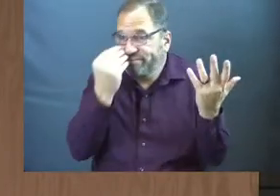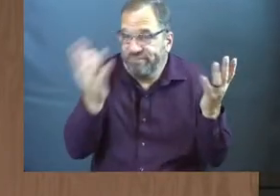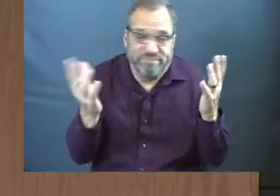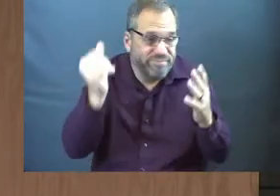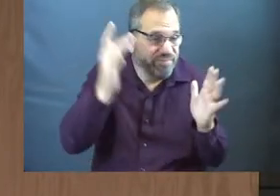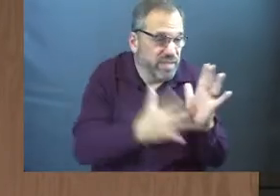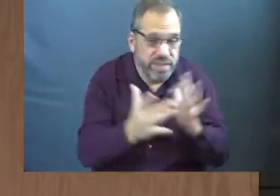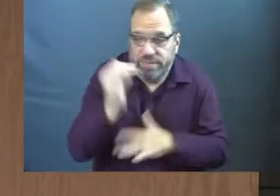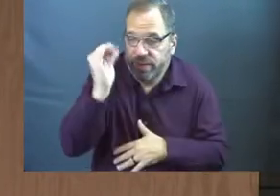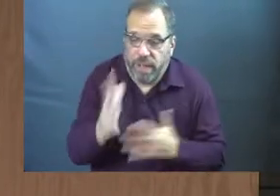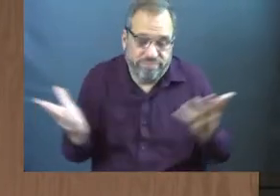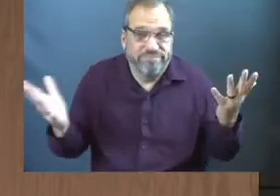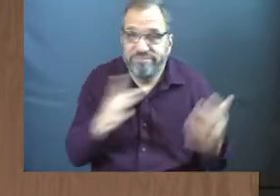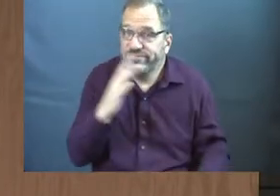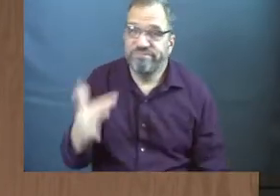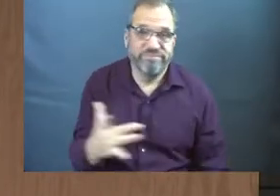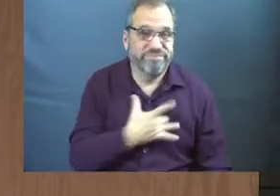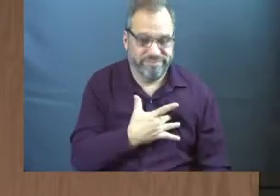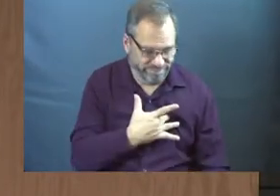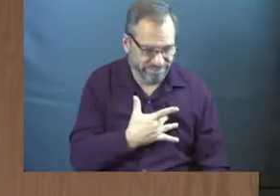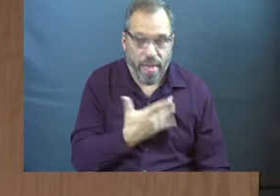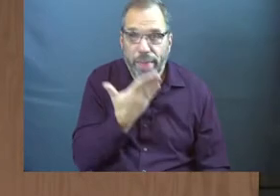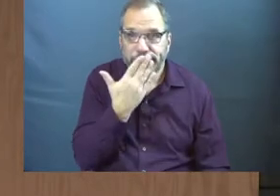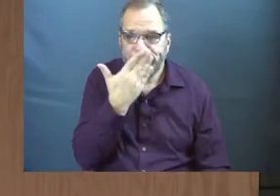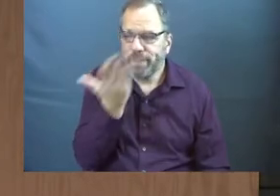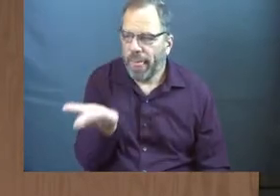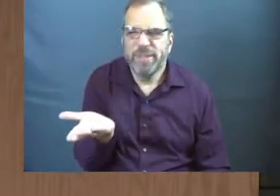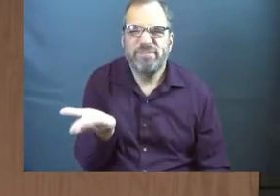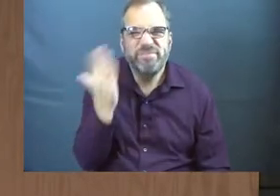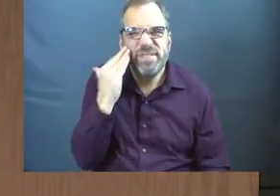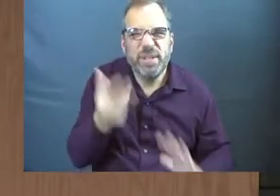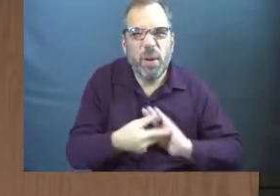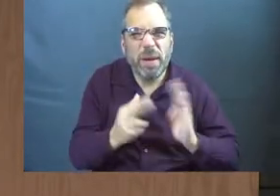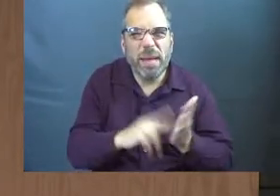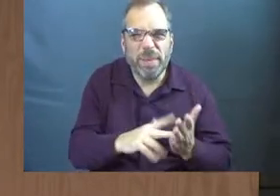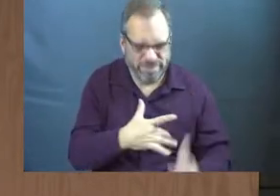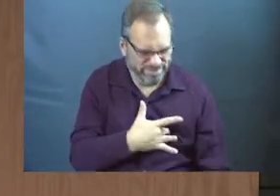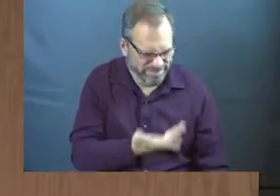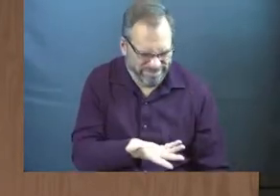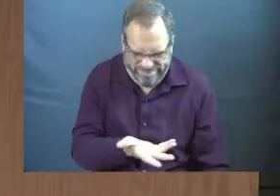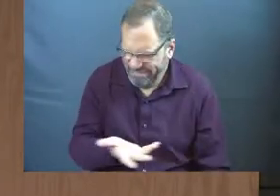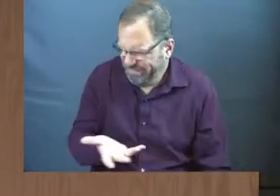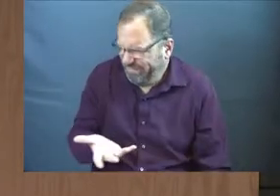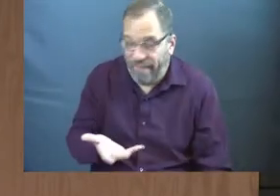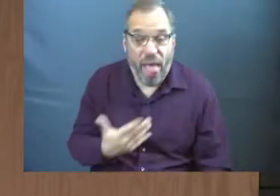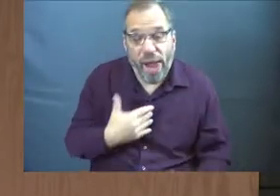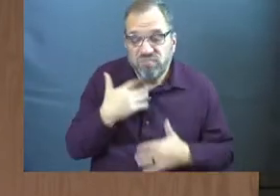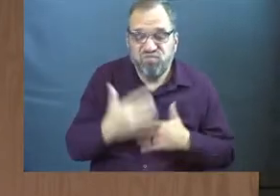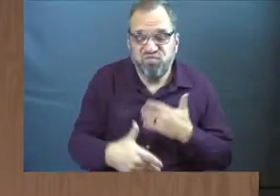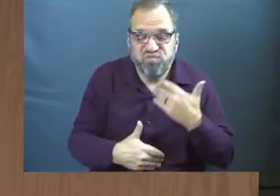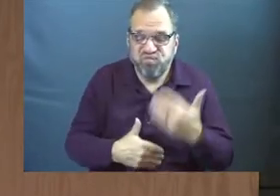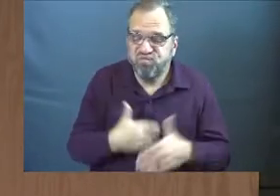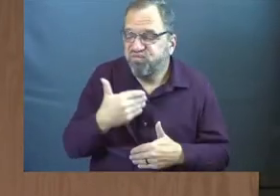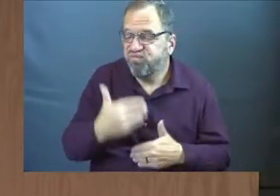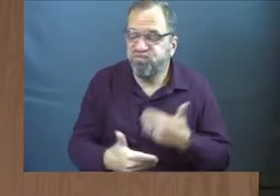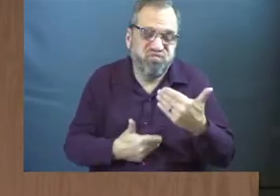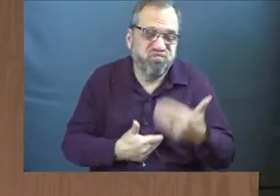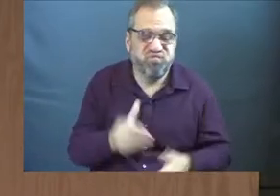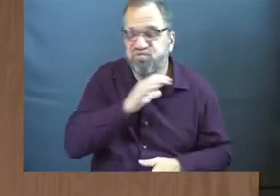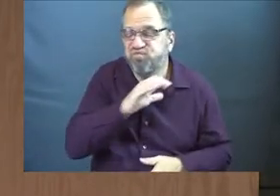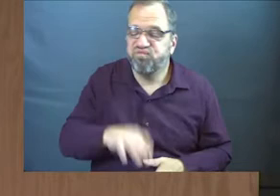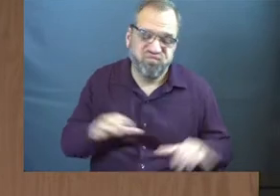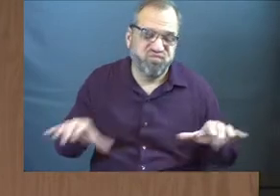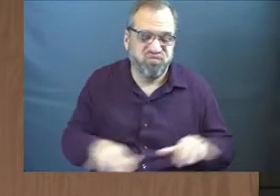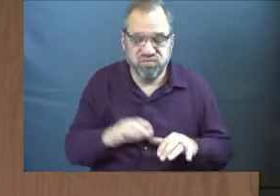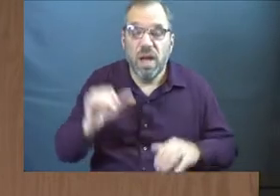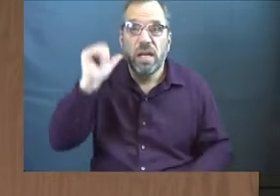care about God. None of it had reached my heart, and many of you know what I'm talking about with all of that. And so I was just kind of going through the motions and doing the Christian thing. And